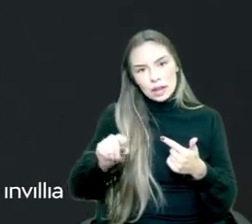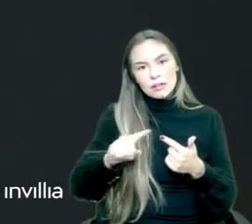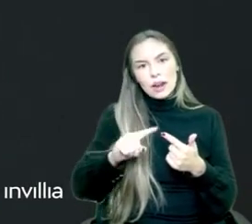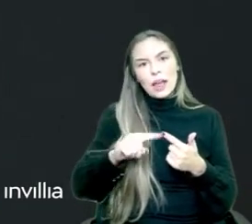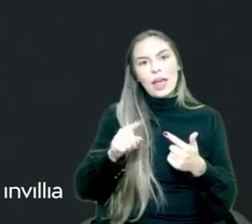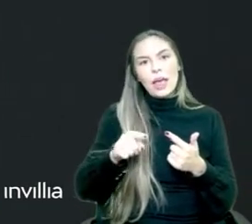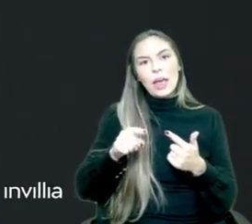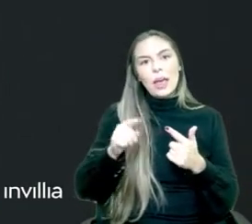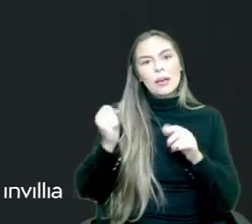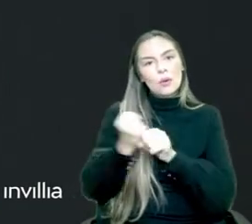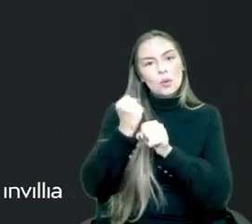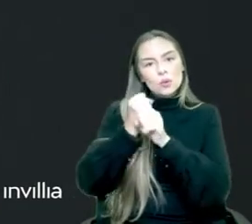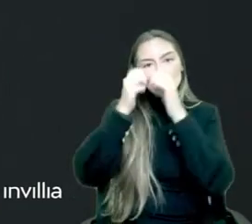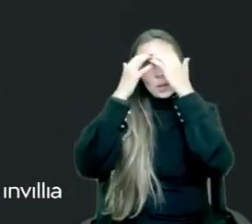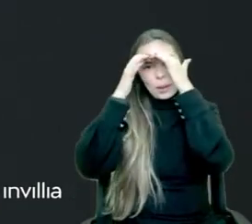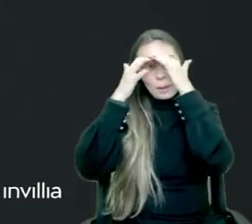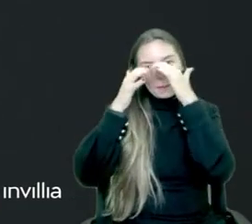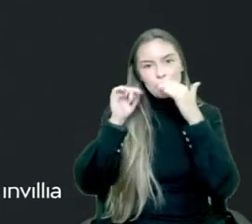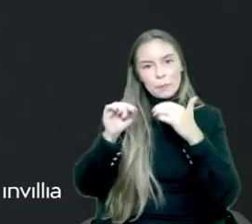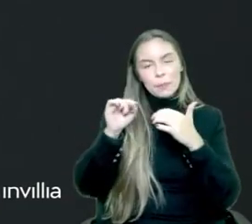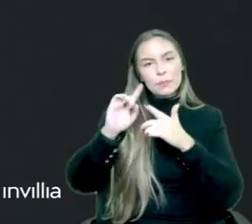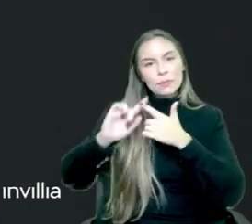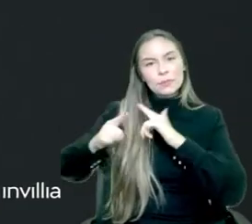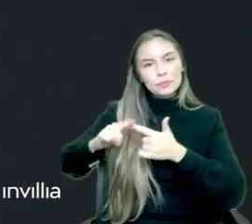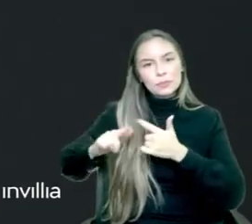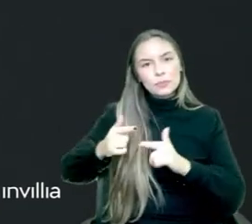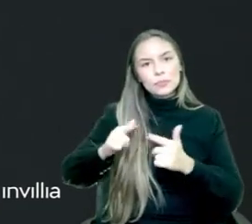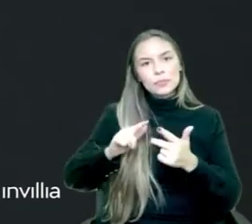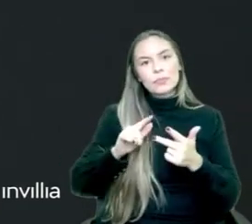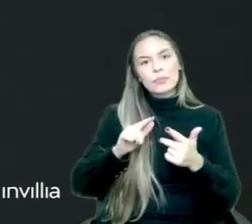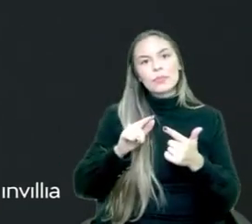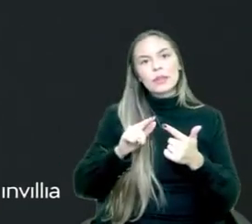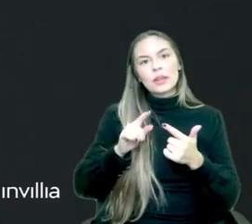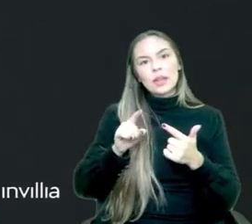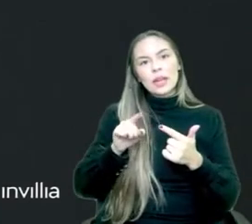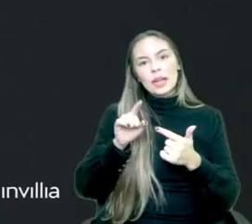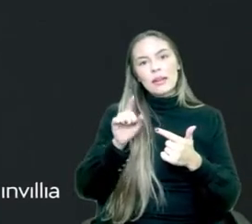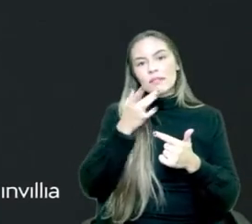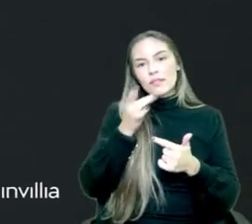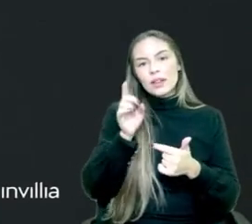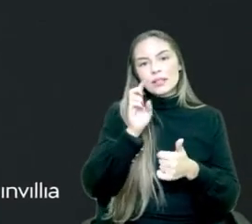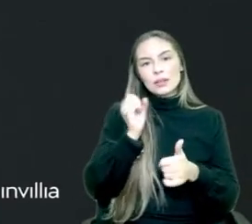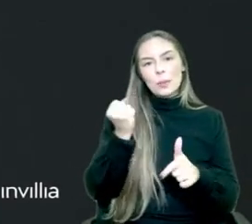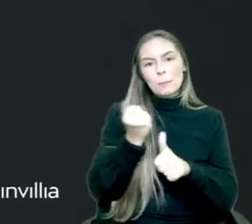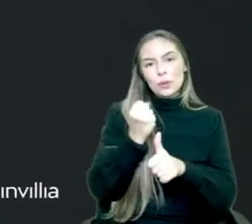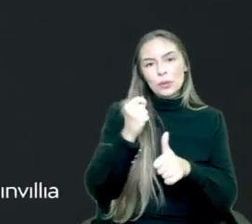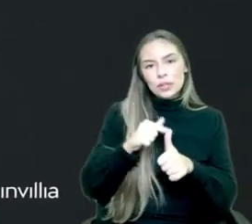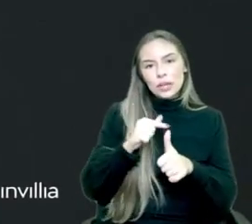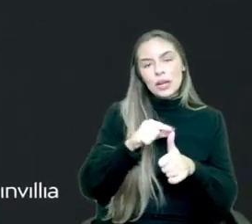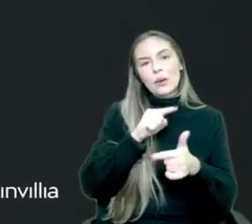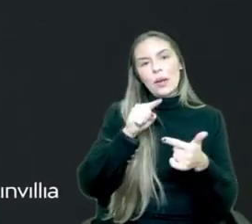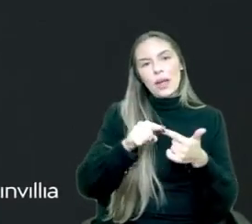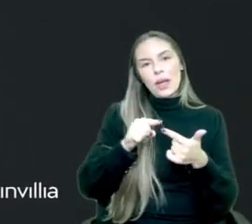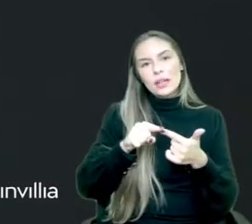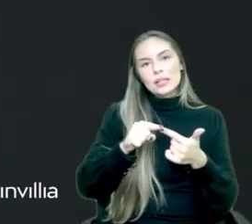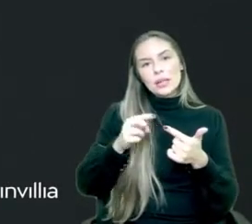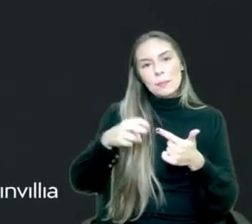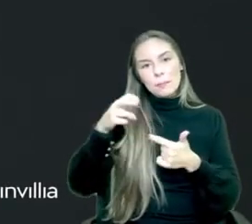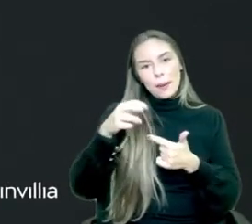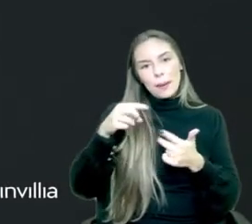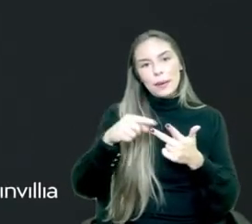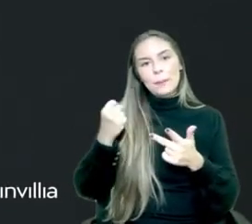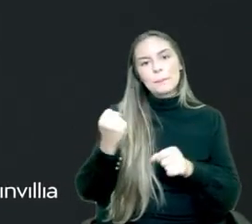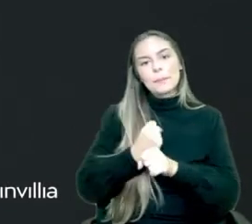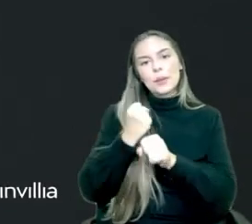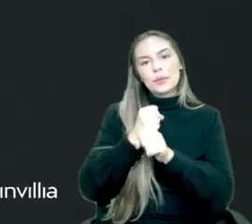builder mindset. So easy button for Bedrock, the buyer, and then the builder with SageMaker. So currently we